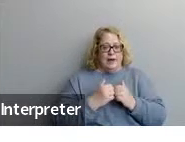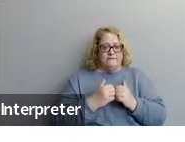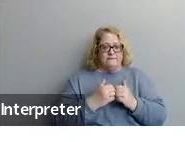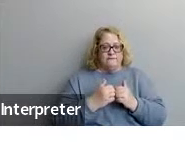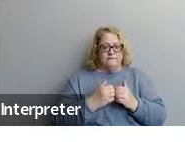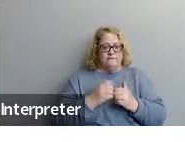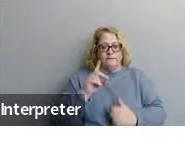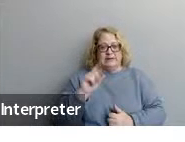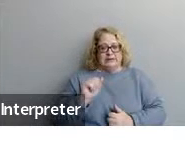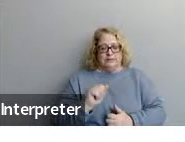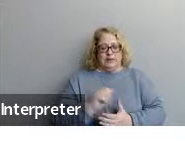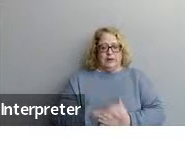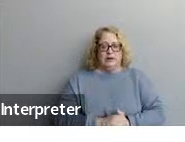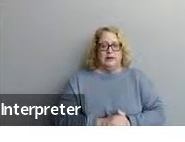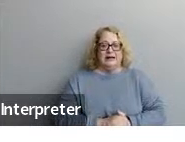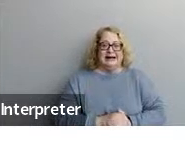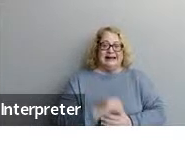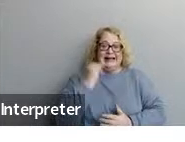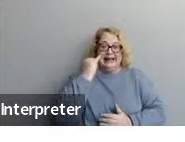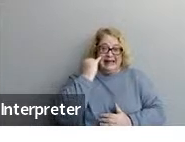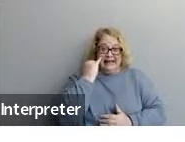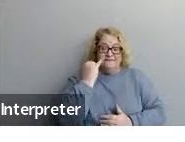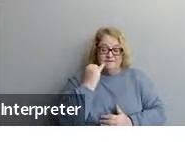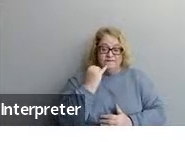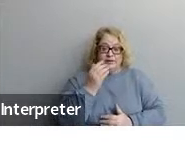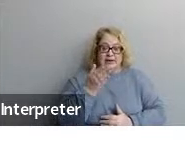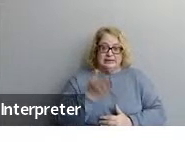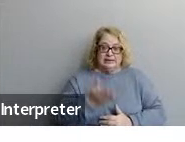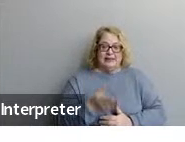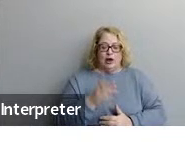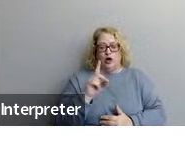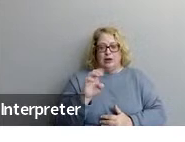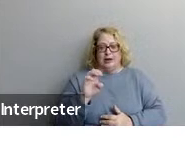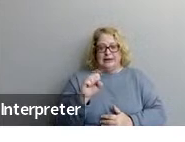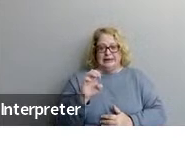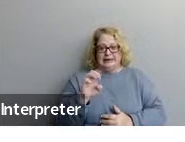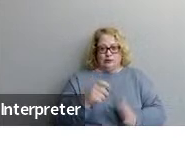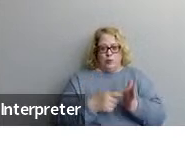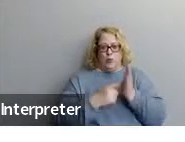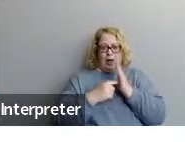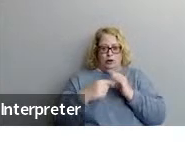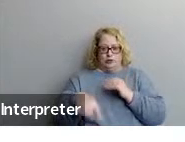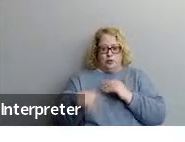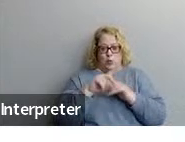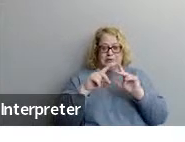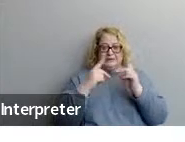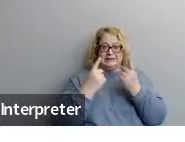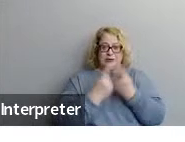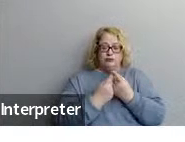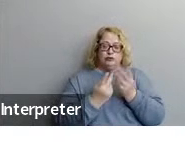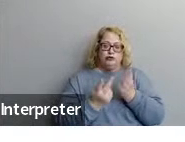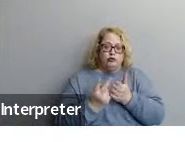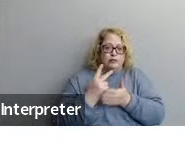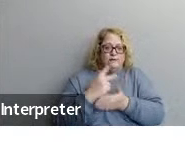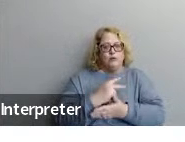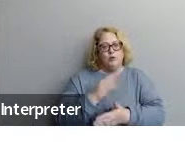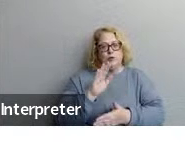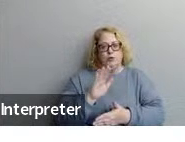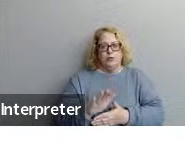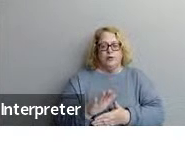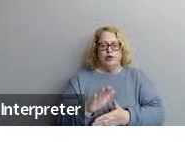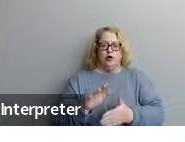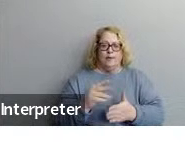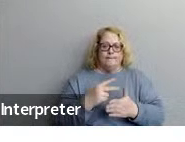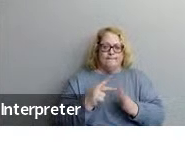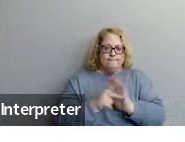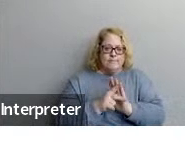If these discrepancies exist, DESE requires these districts to review their practices,